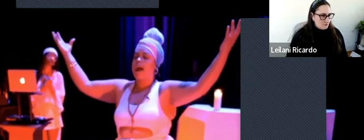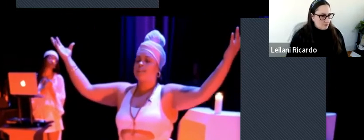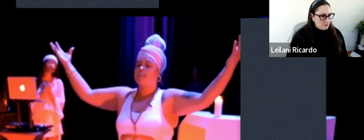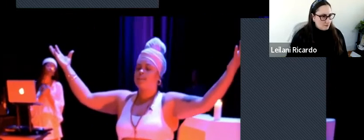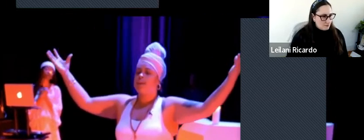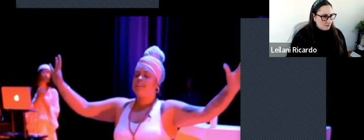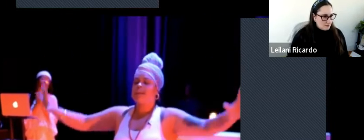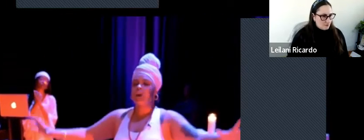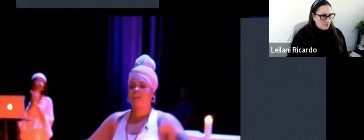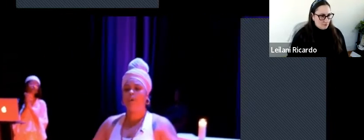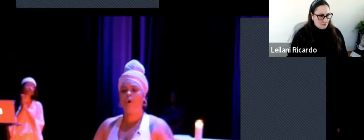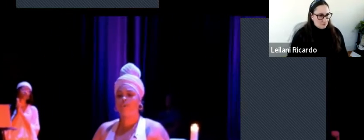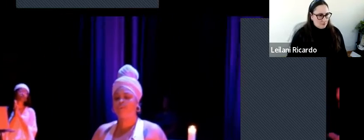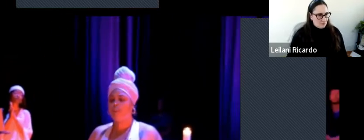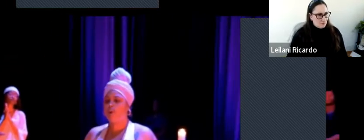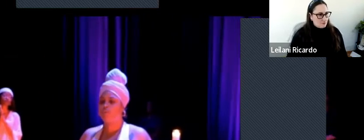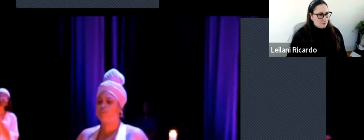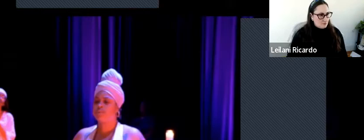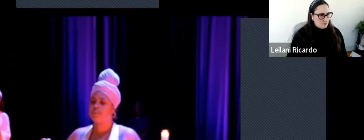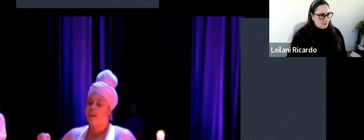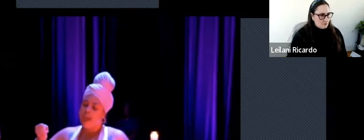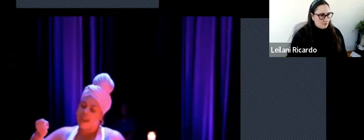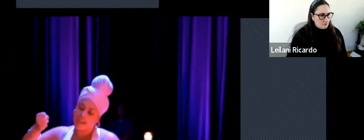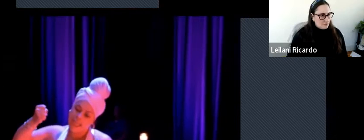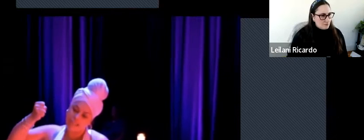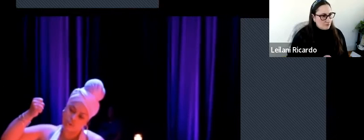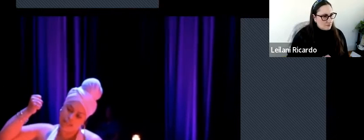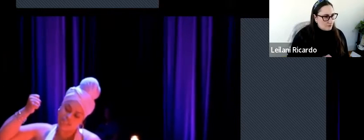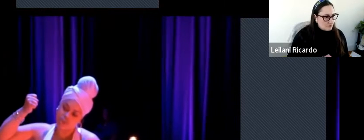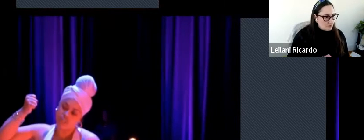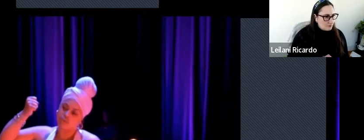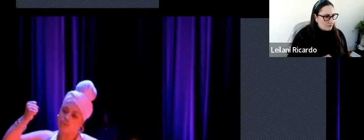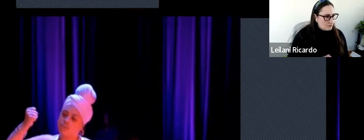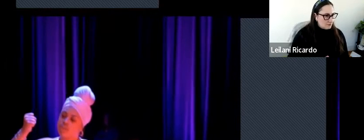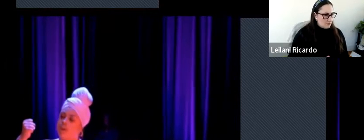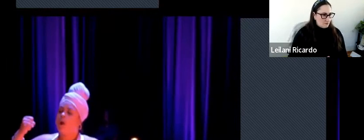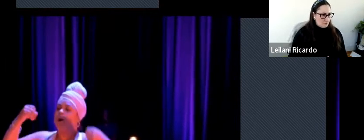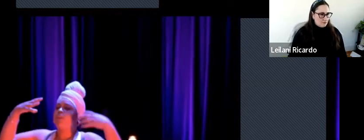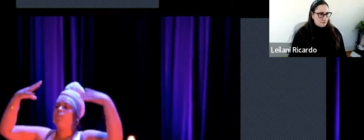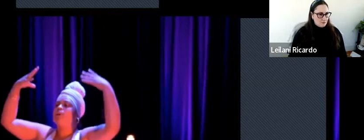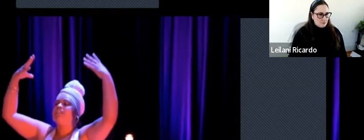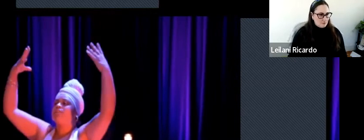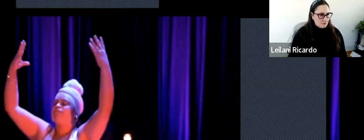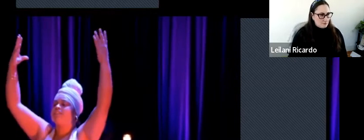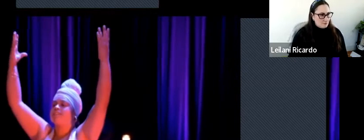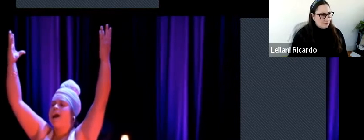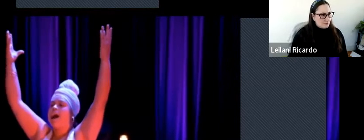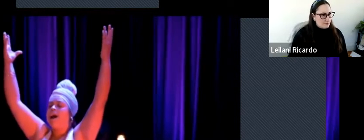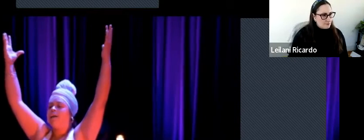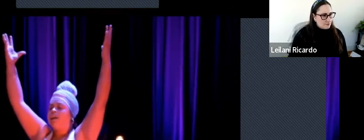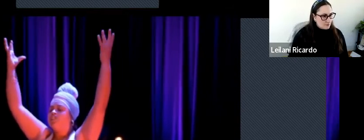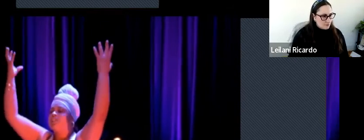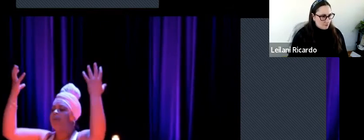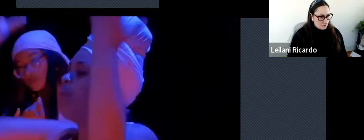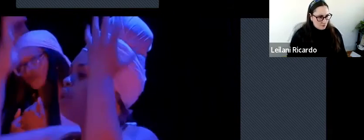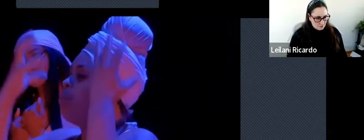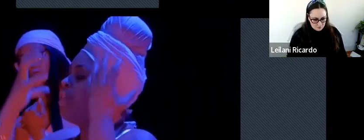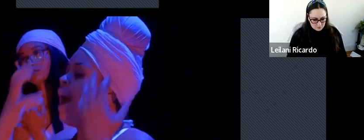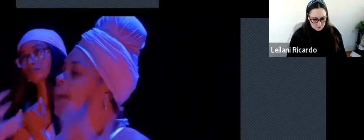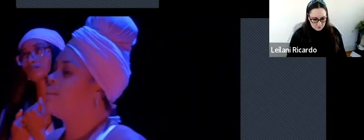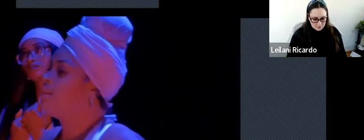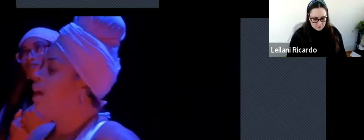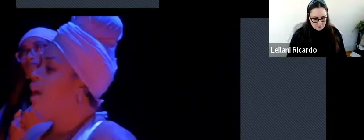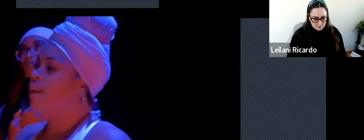ground cracked. They tried to pull you from your roots and hang you like strange fruit. While you were reaching for the sky, showering